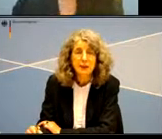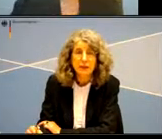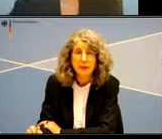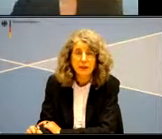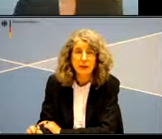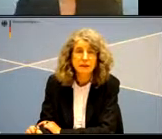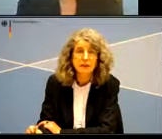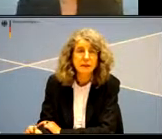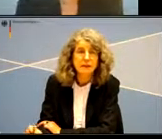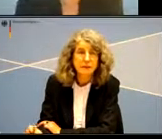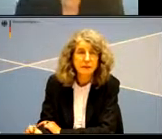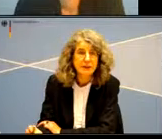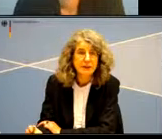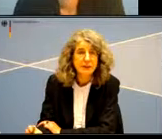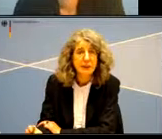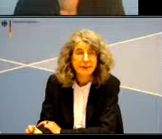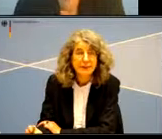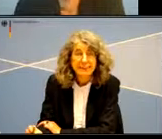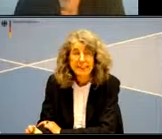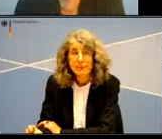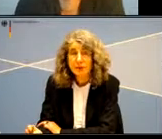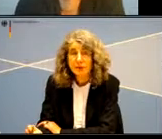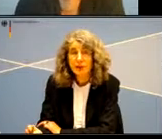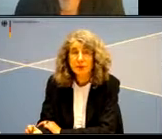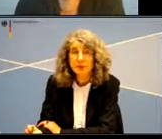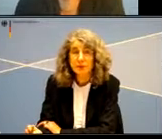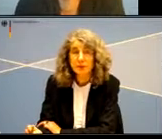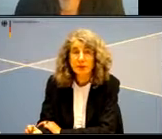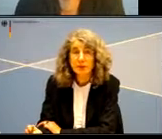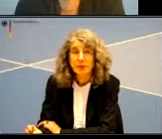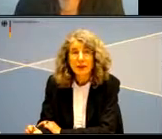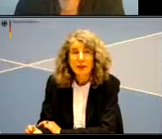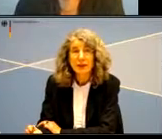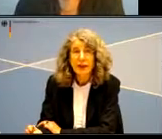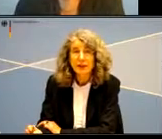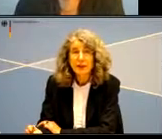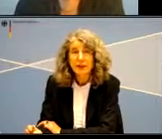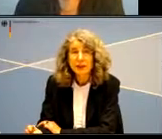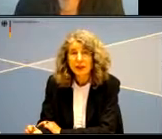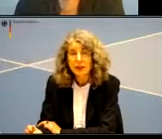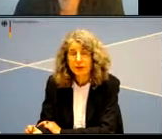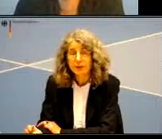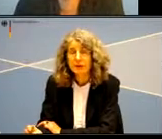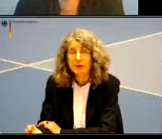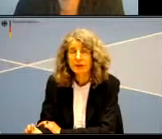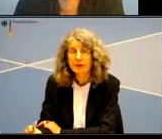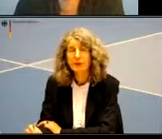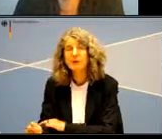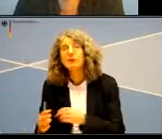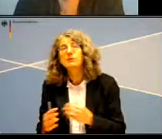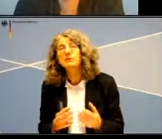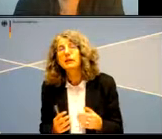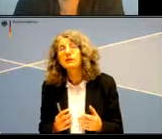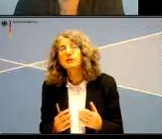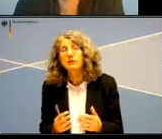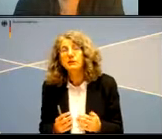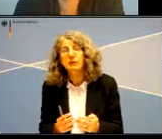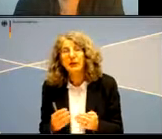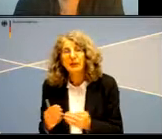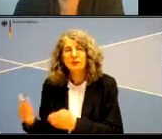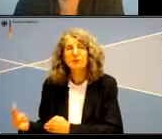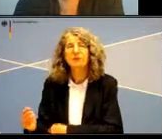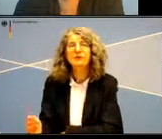we look at, the redress, the data protection. So we enlarge a little bit the consumer protection from